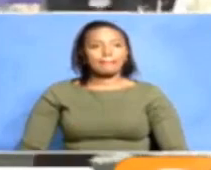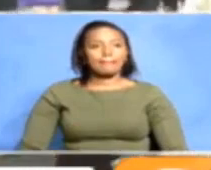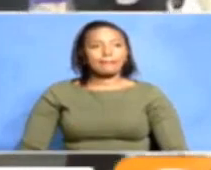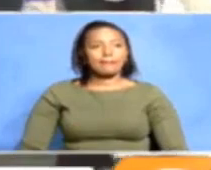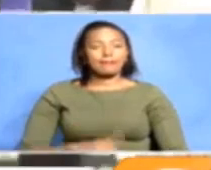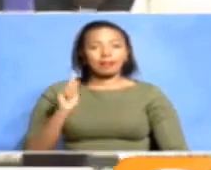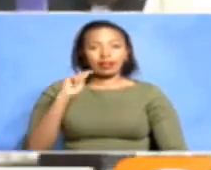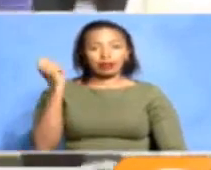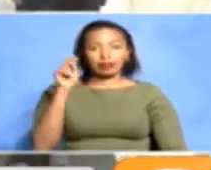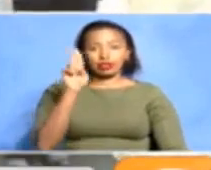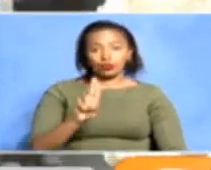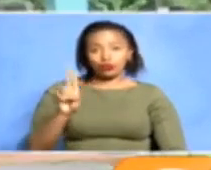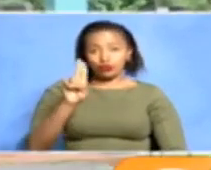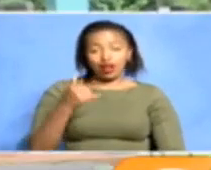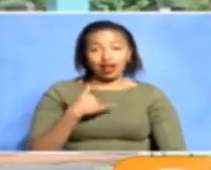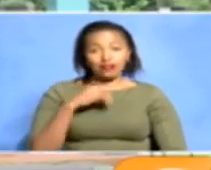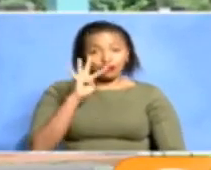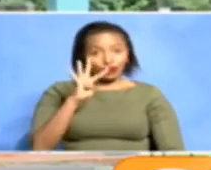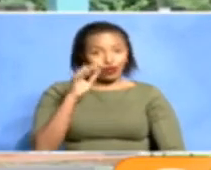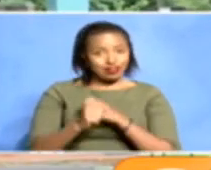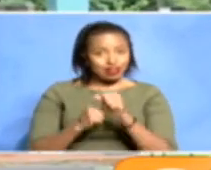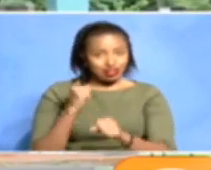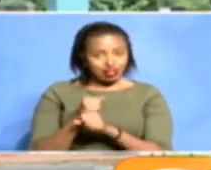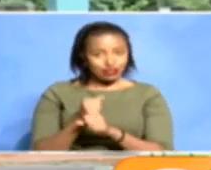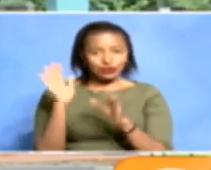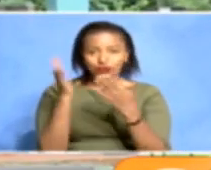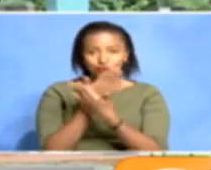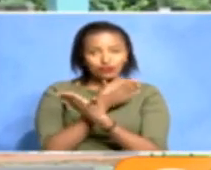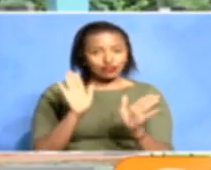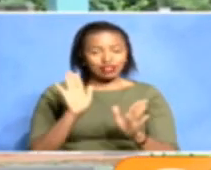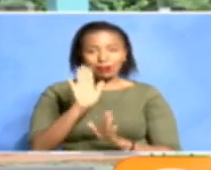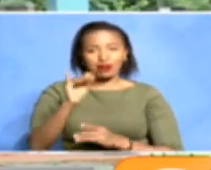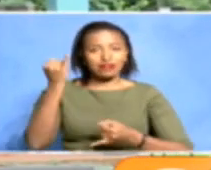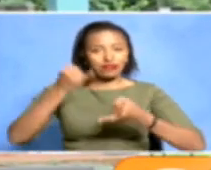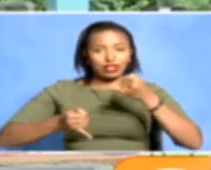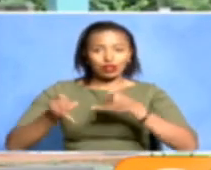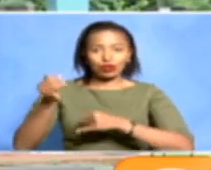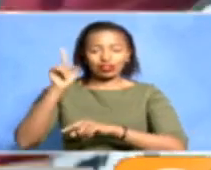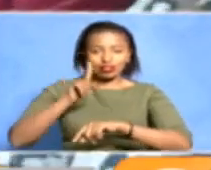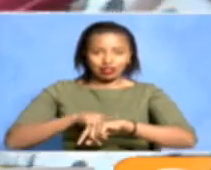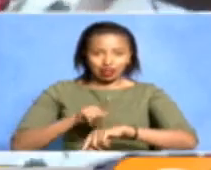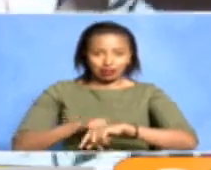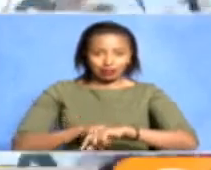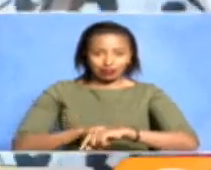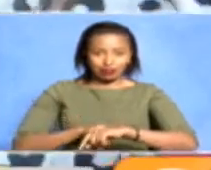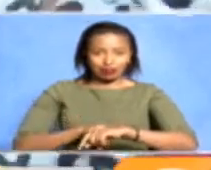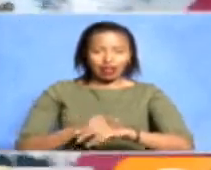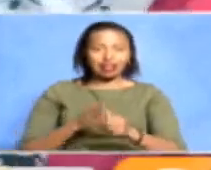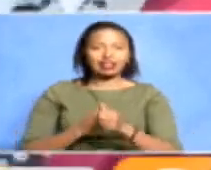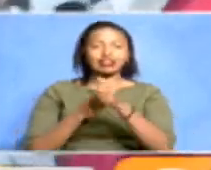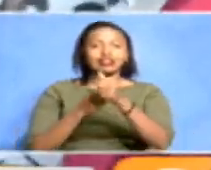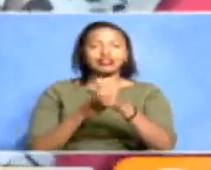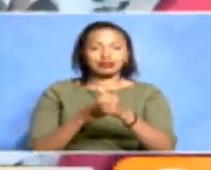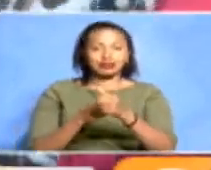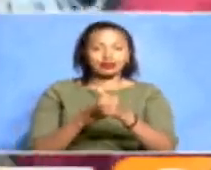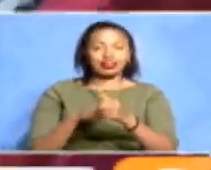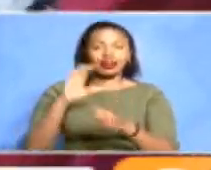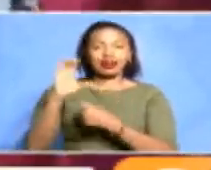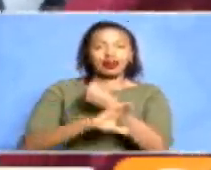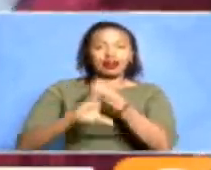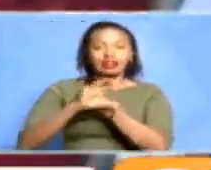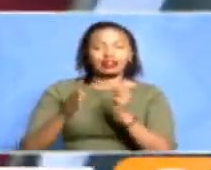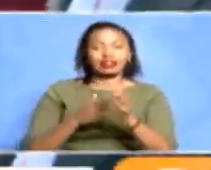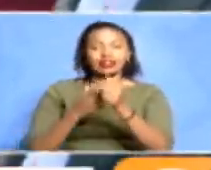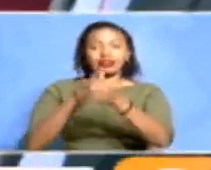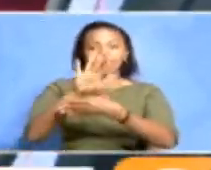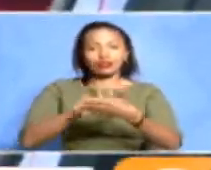President Uhuru Kenyatta has 4 years to complete his final term at the helm of the country's leadership structure. But as the clock